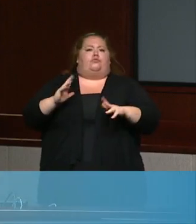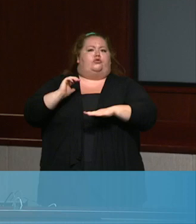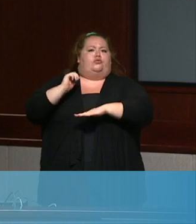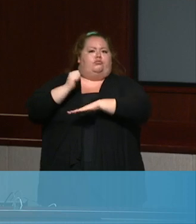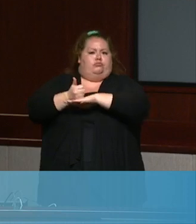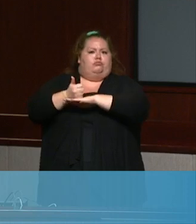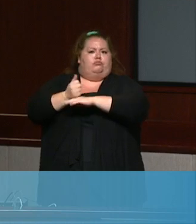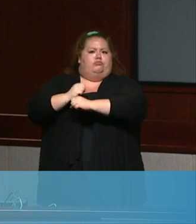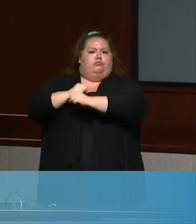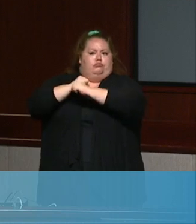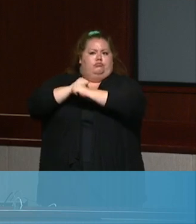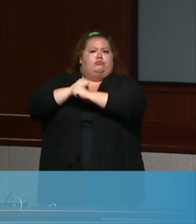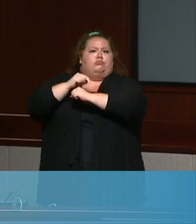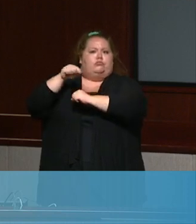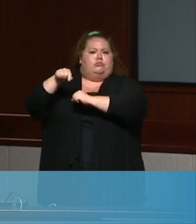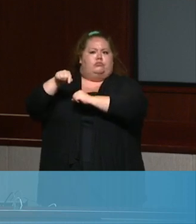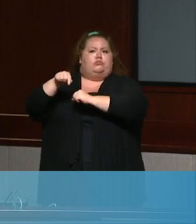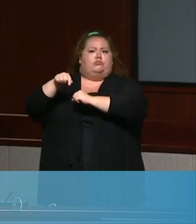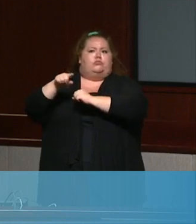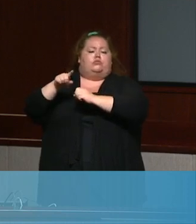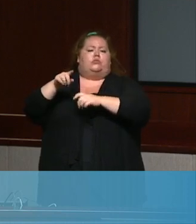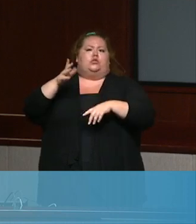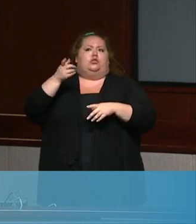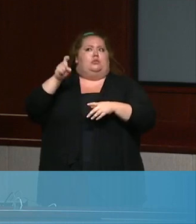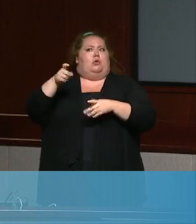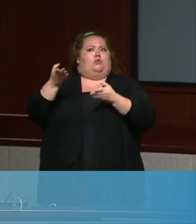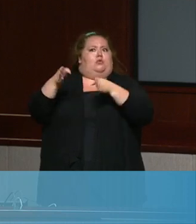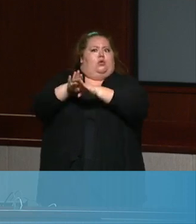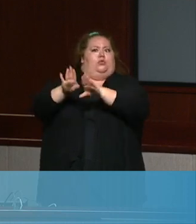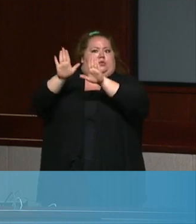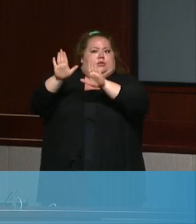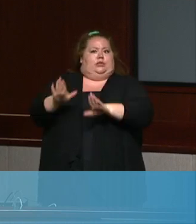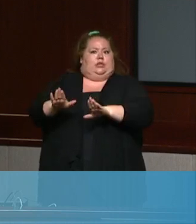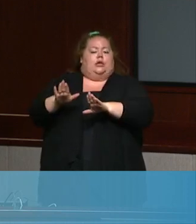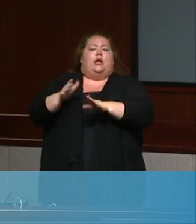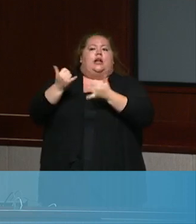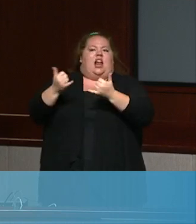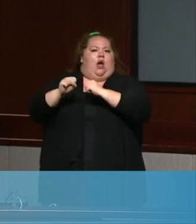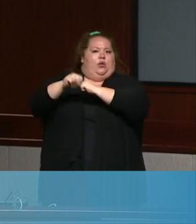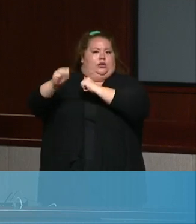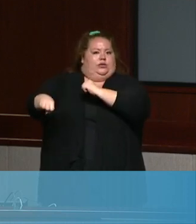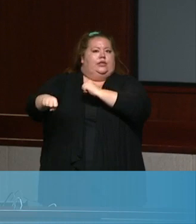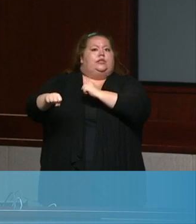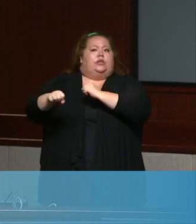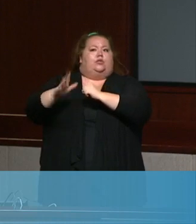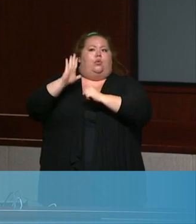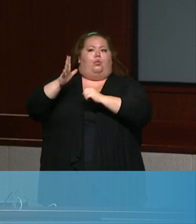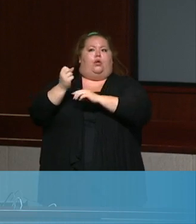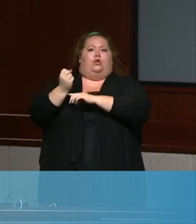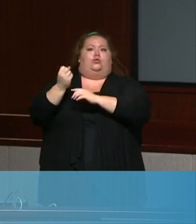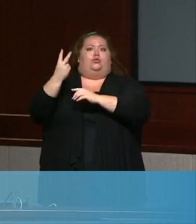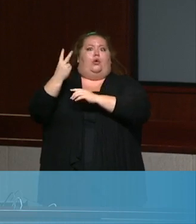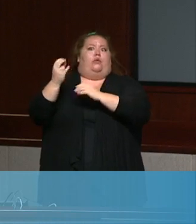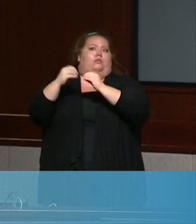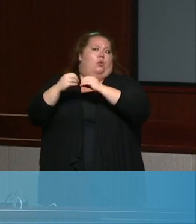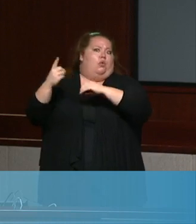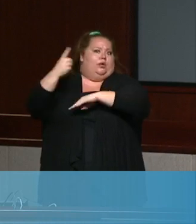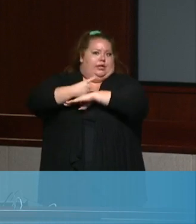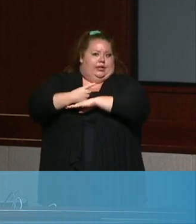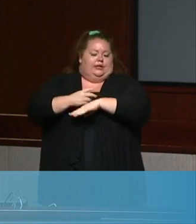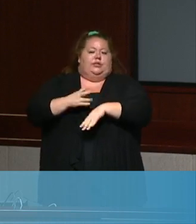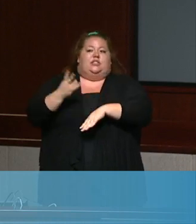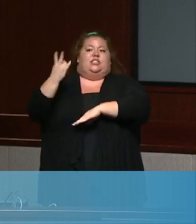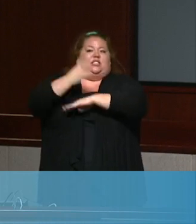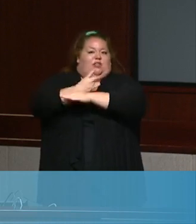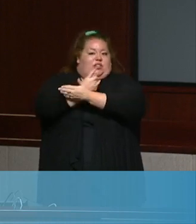Sunday. So starting Monday, we will start a new 12-day extension of that site. So again, that's 7 days a week, 7